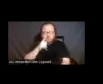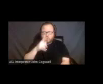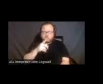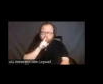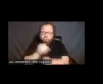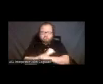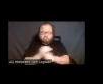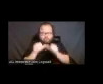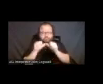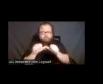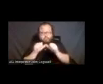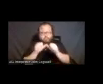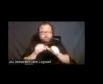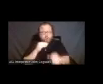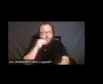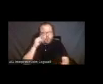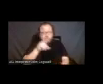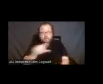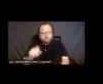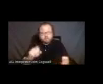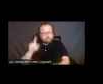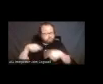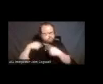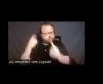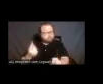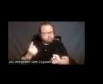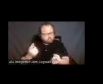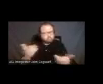homeless. It's been around since the